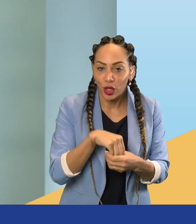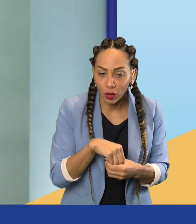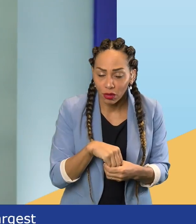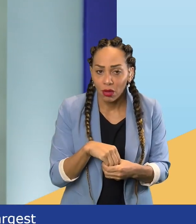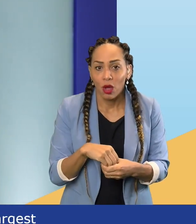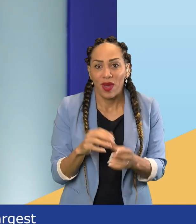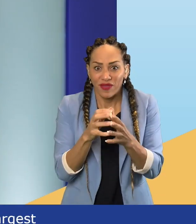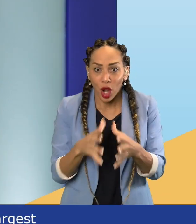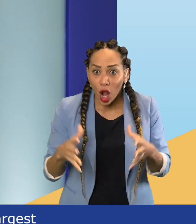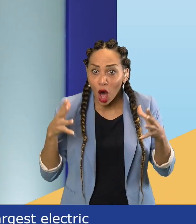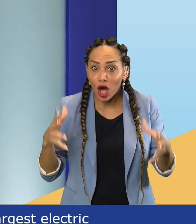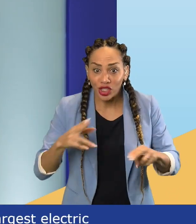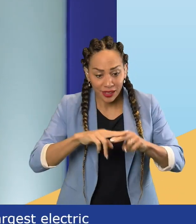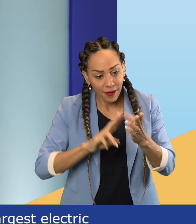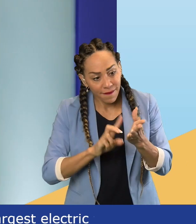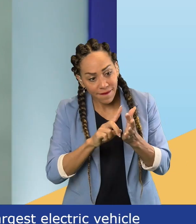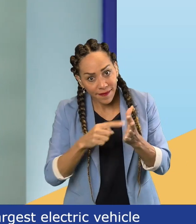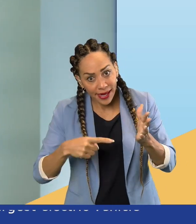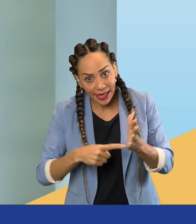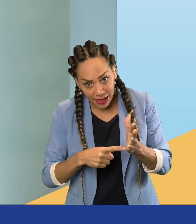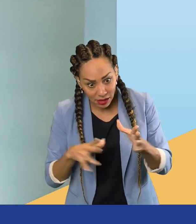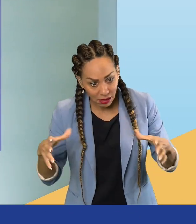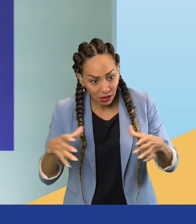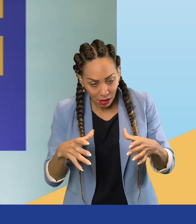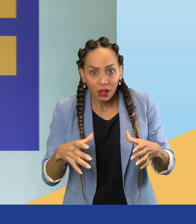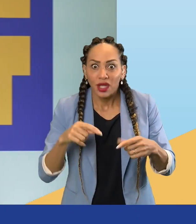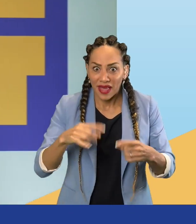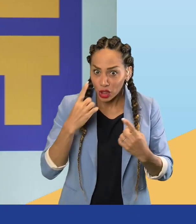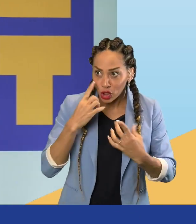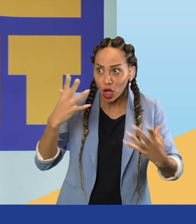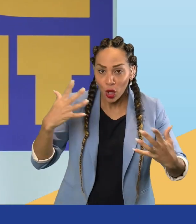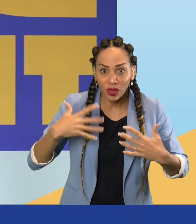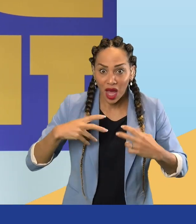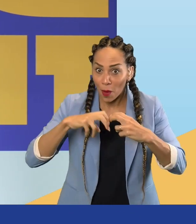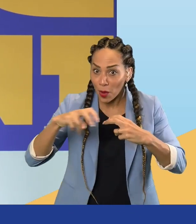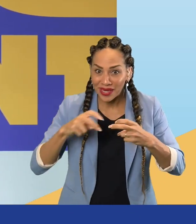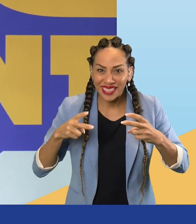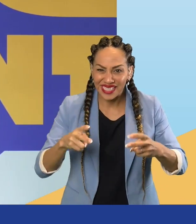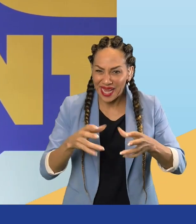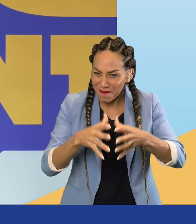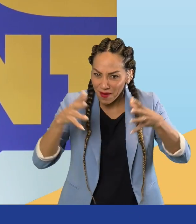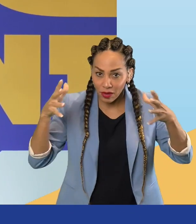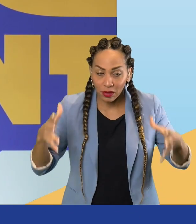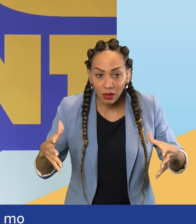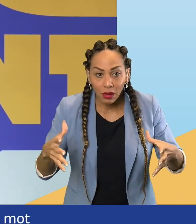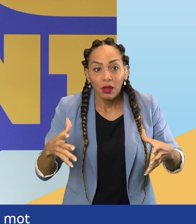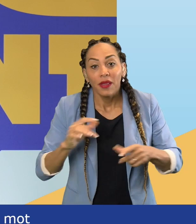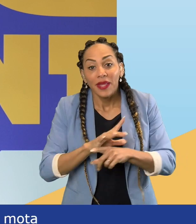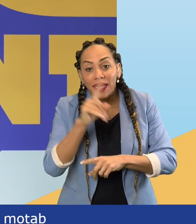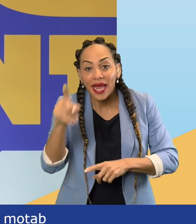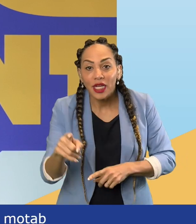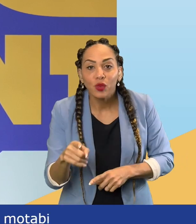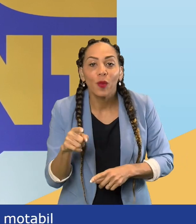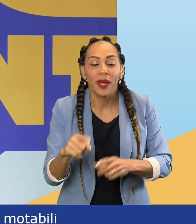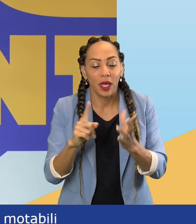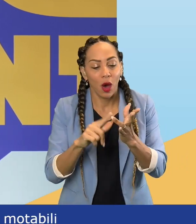and that just shows the scale of the Motability scheme. So in terms of the next biggest competitor, someone like Octopus Electric Vehicles, they've got